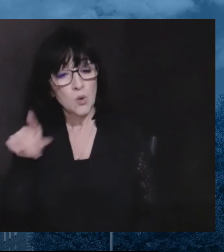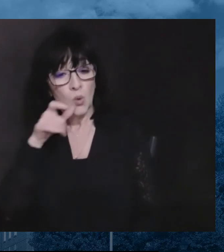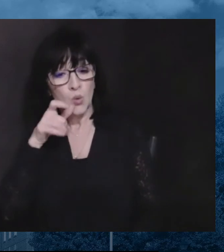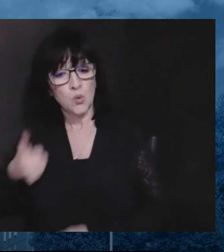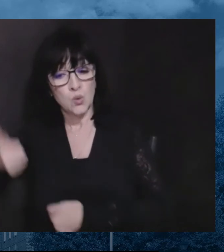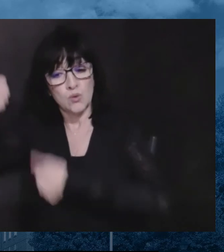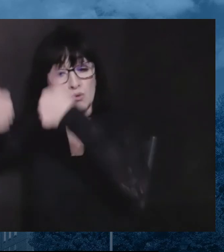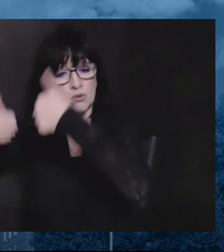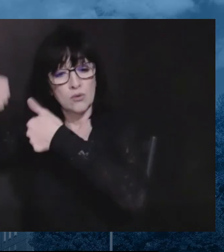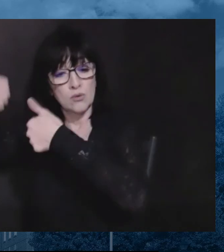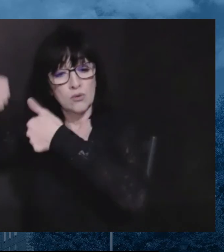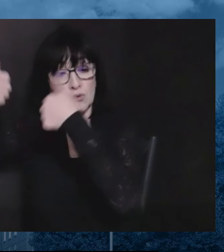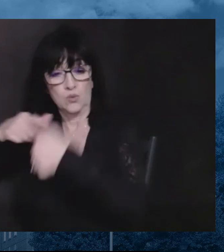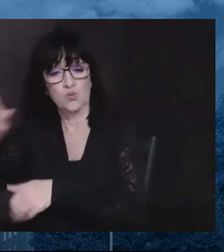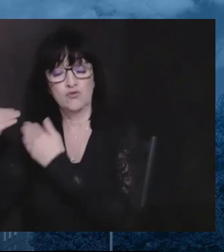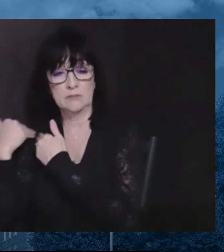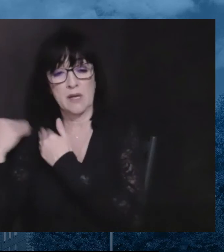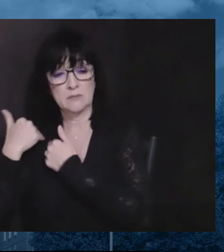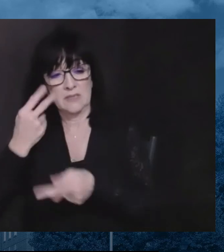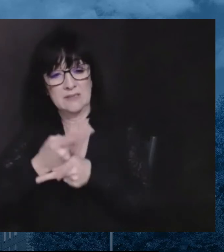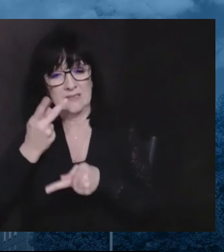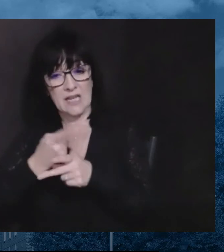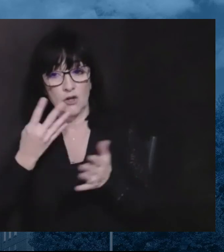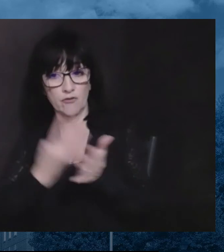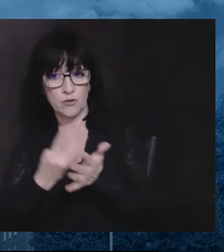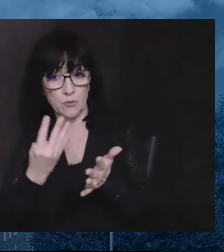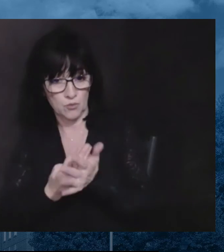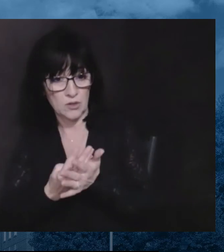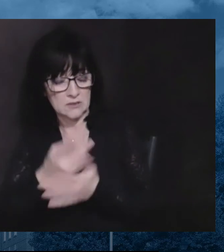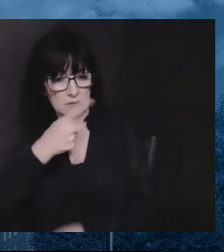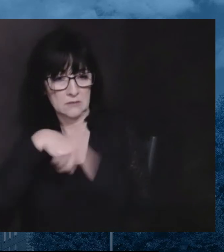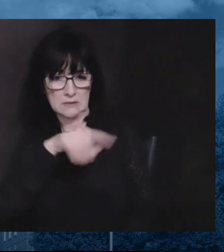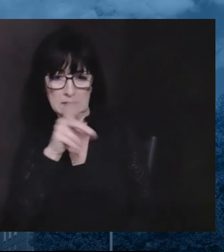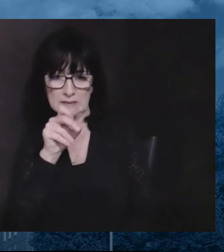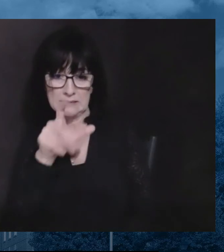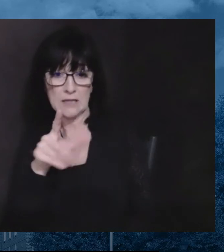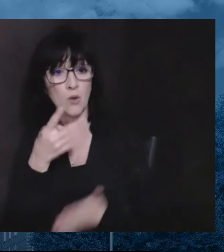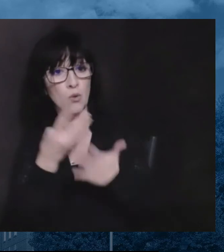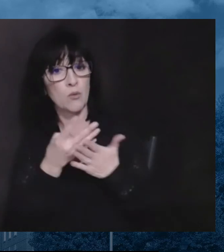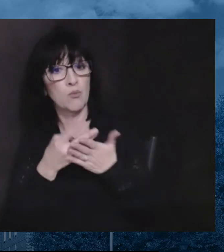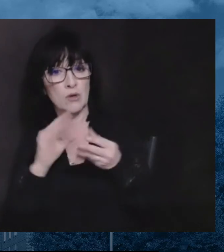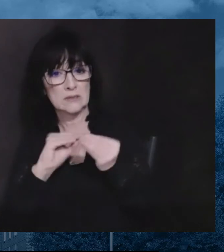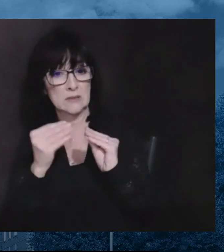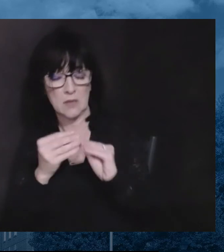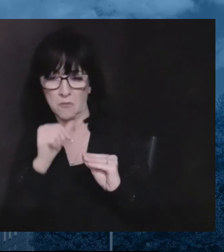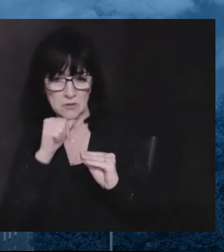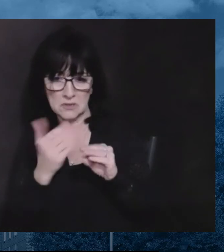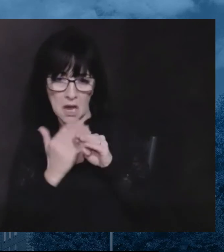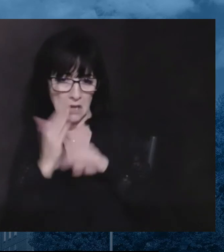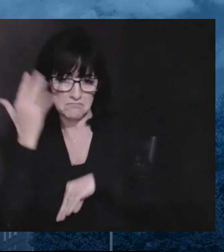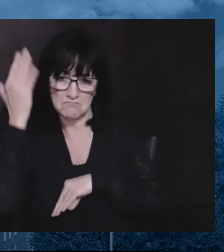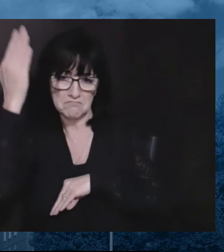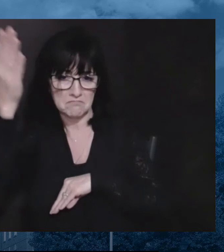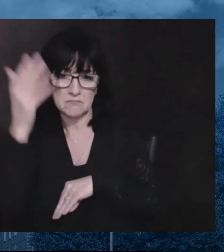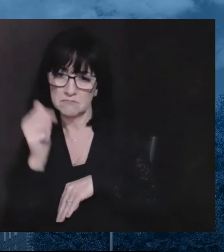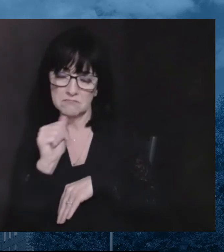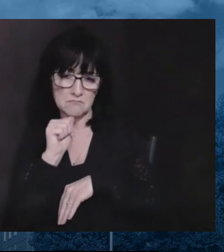COVID-19 in Delaware prisons. The numbers would bear that out. And I've been